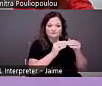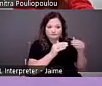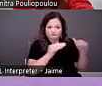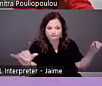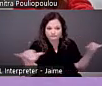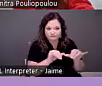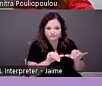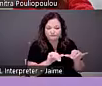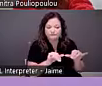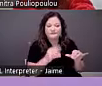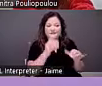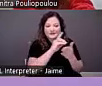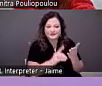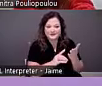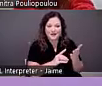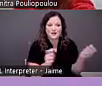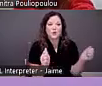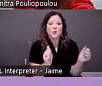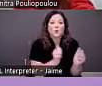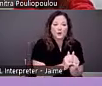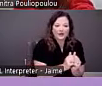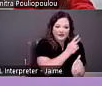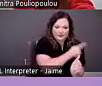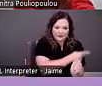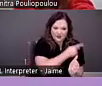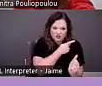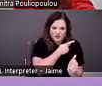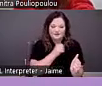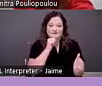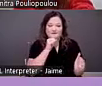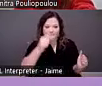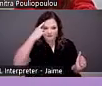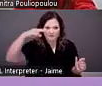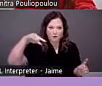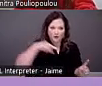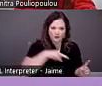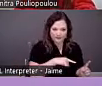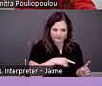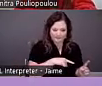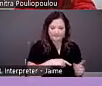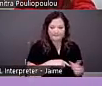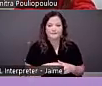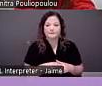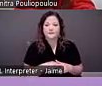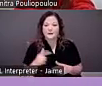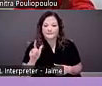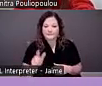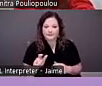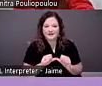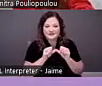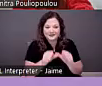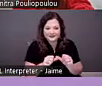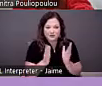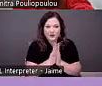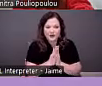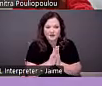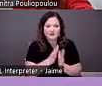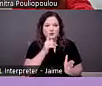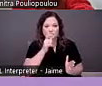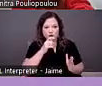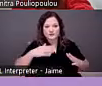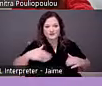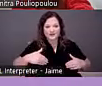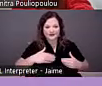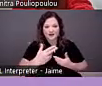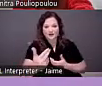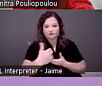and not for them. And a question that we need to keep asking is, who's not at the table yet, and how